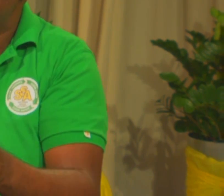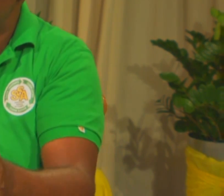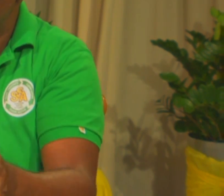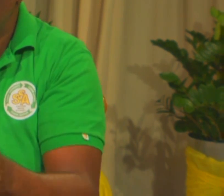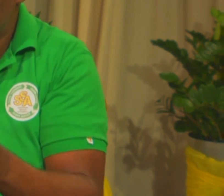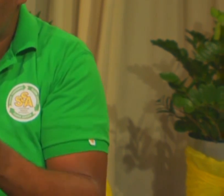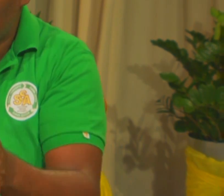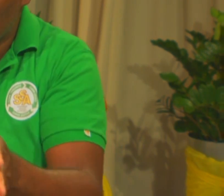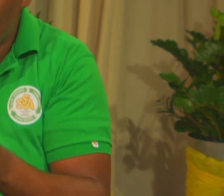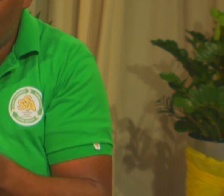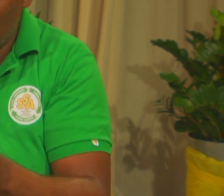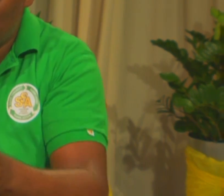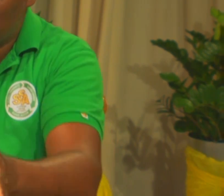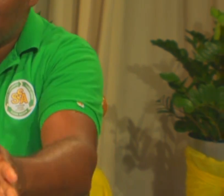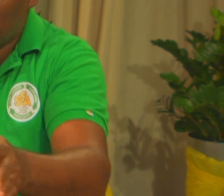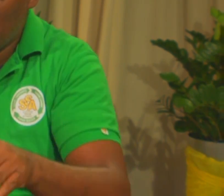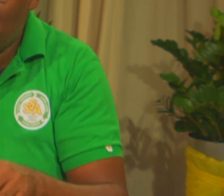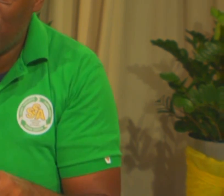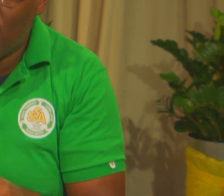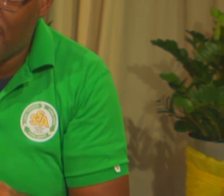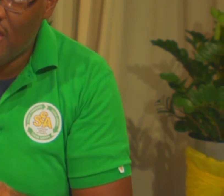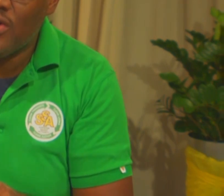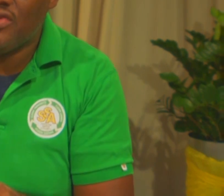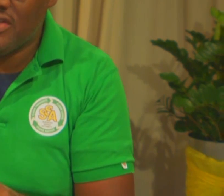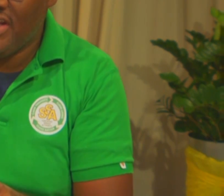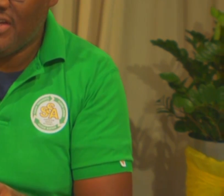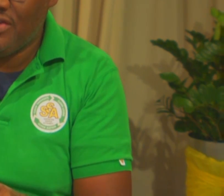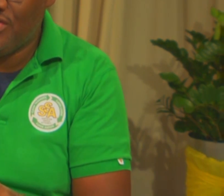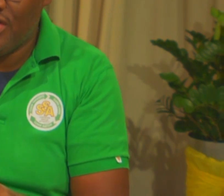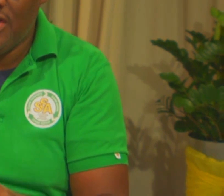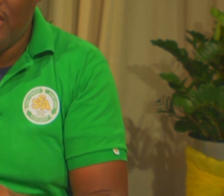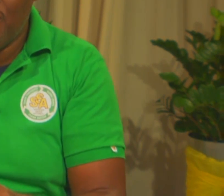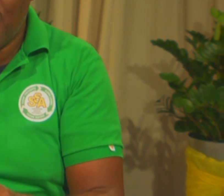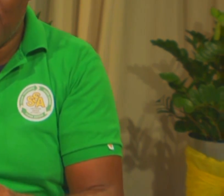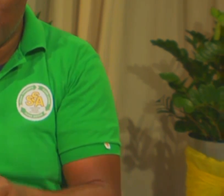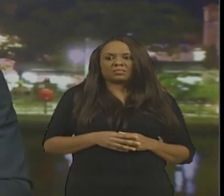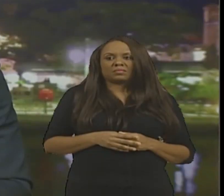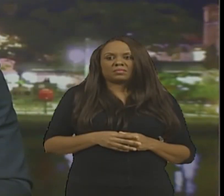vehicles were blocking the natural flow of our trucks getting in.